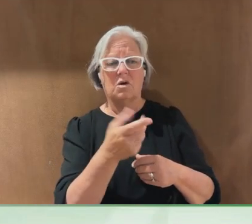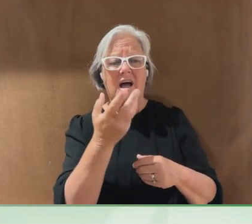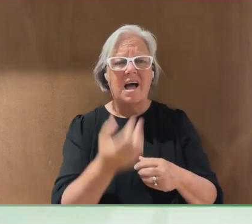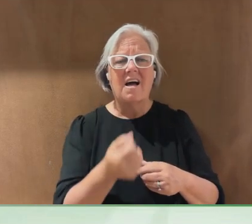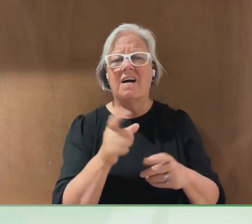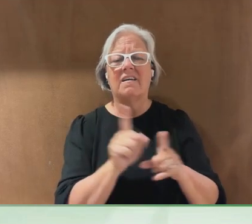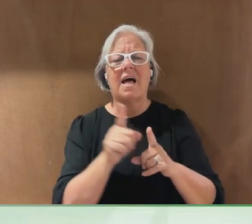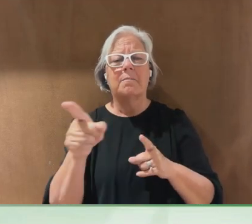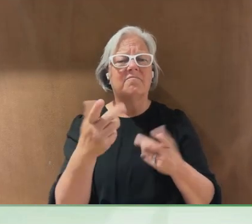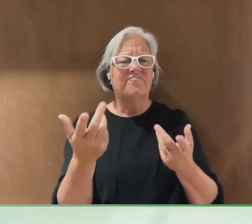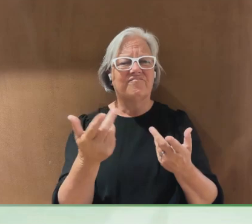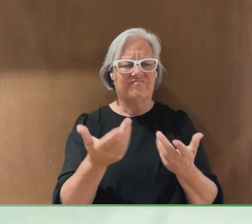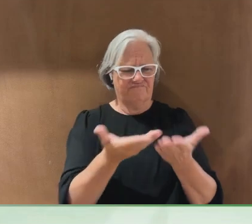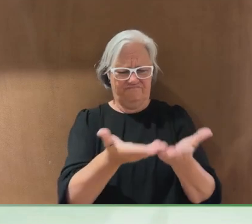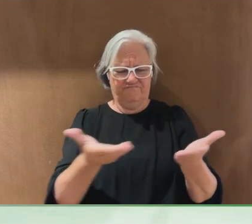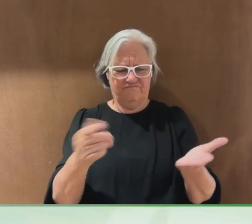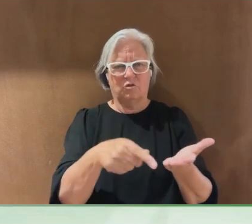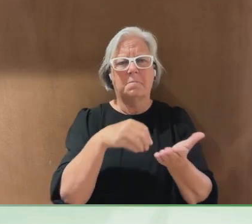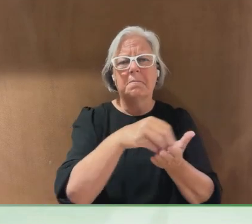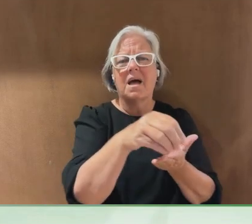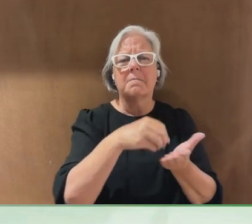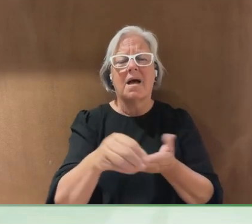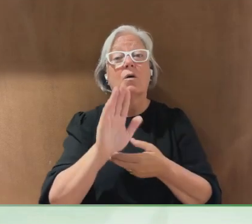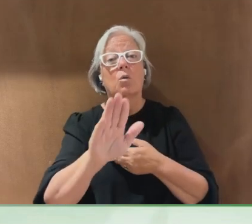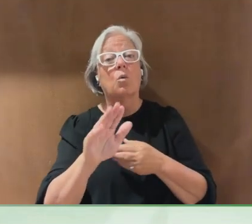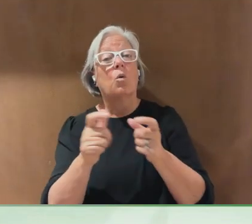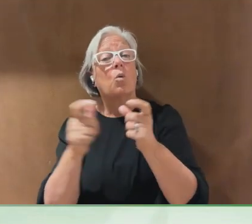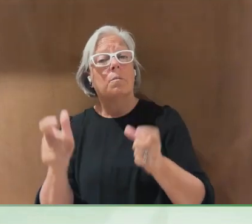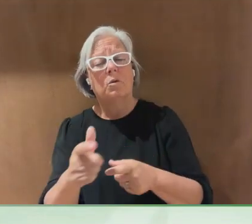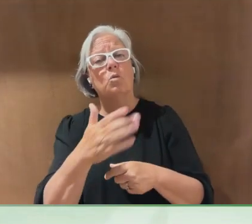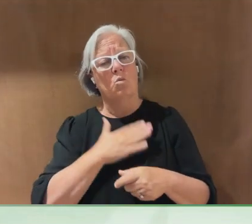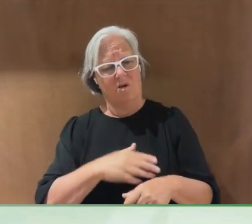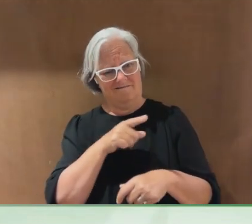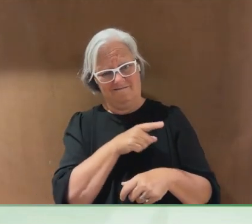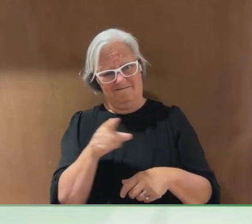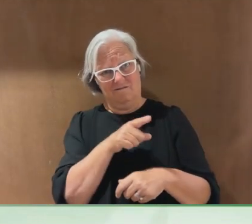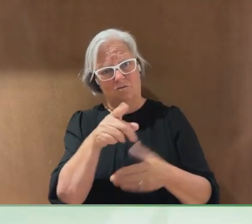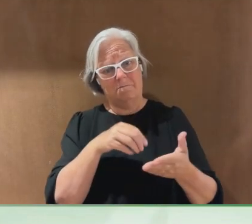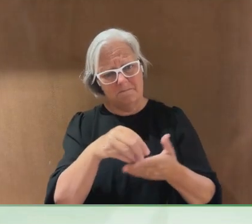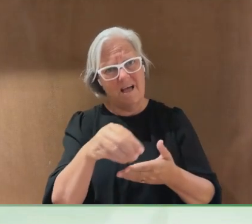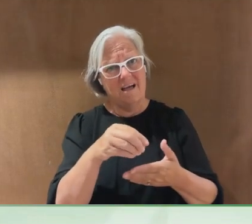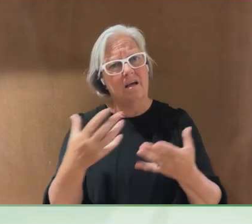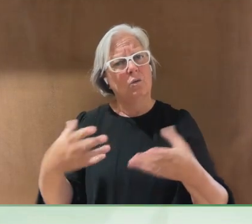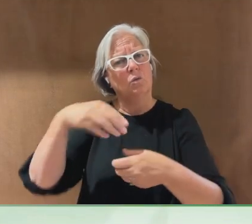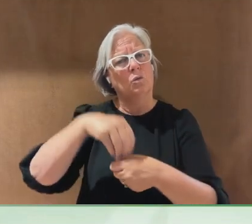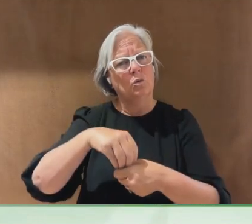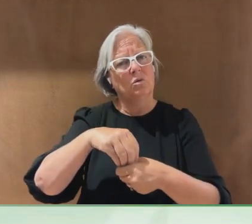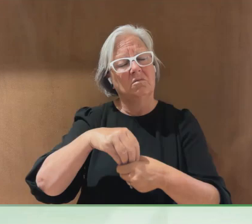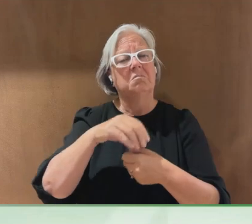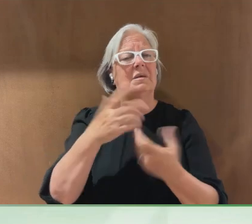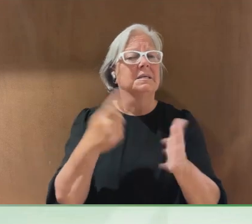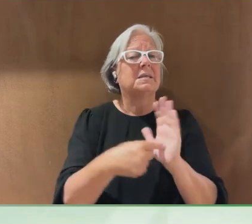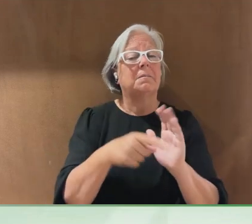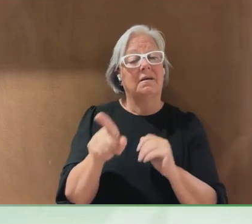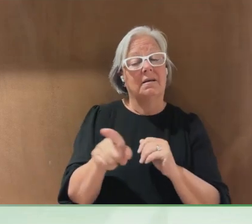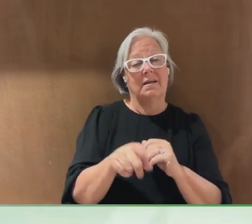a company, you have to make sure it's inclusive of persons with disabilities, meaning if it's AI, we also have to have the